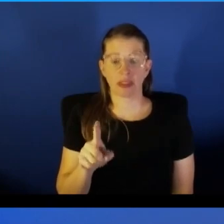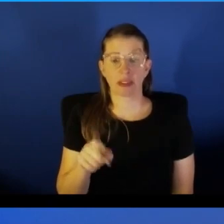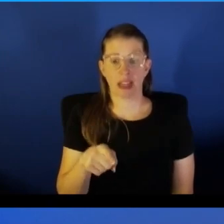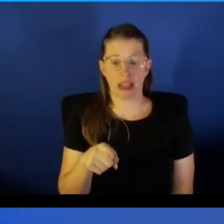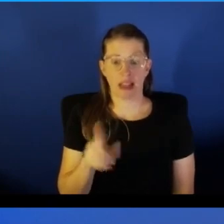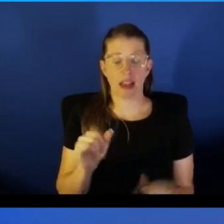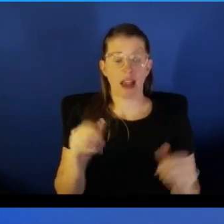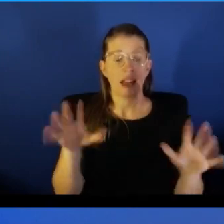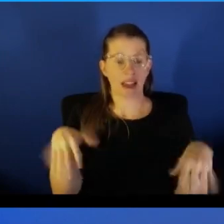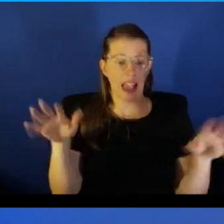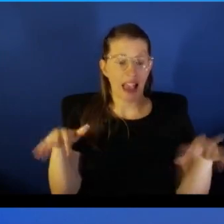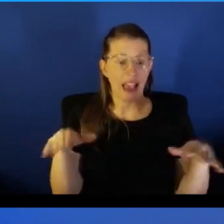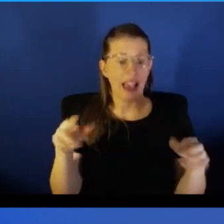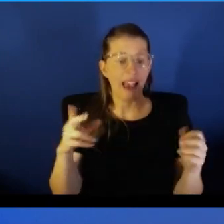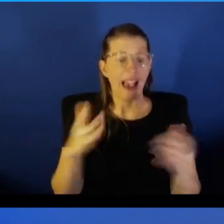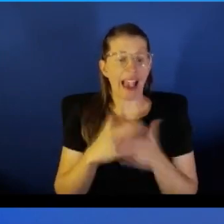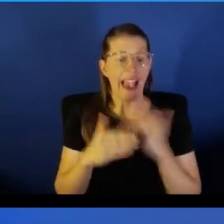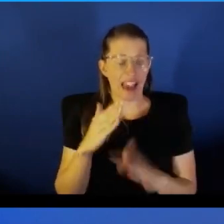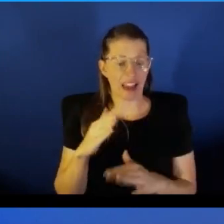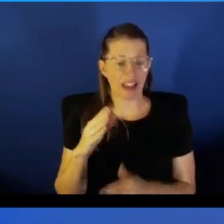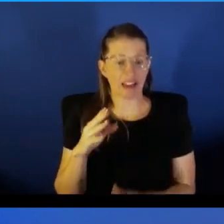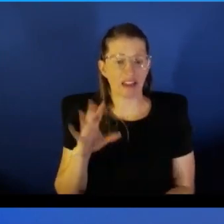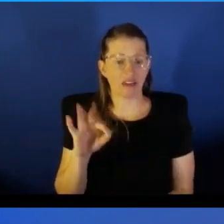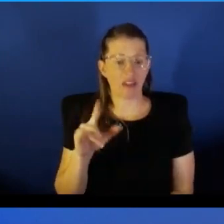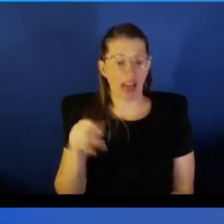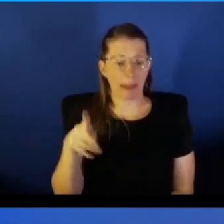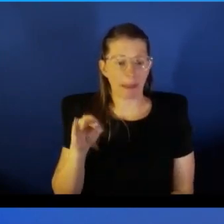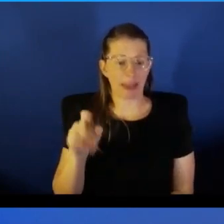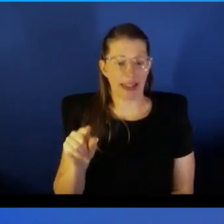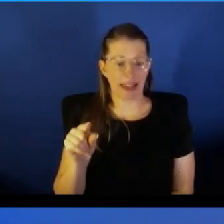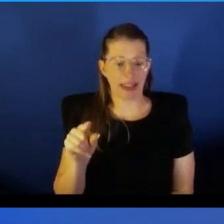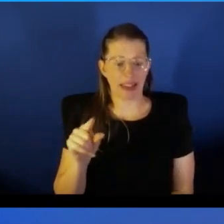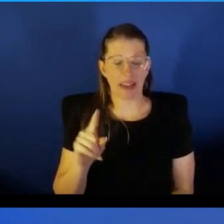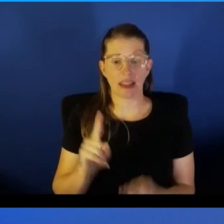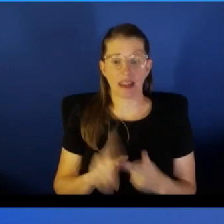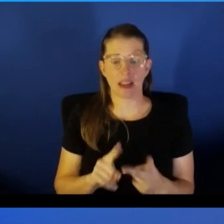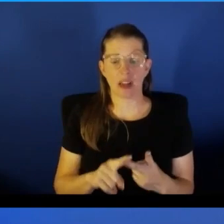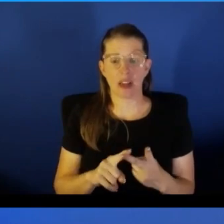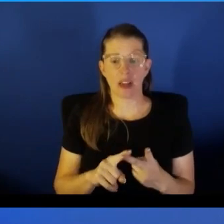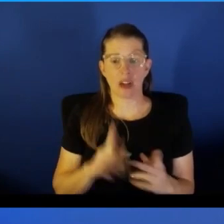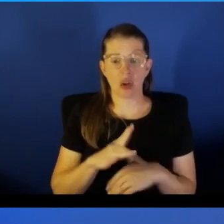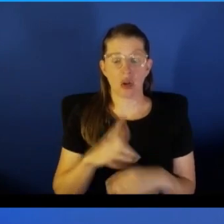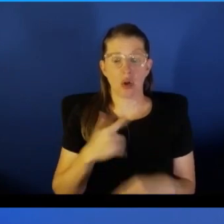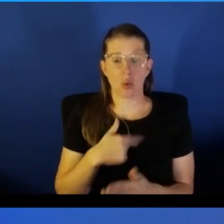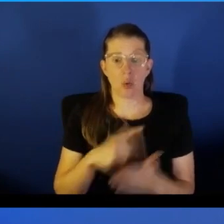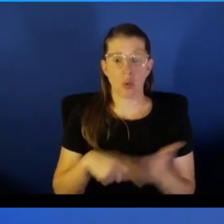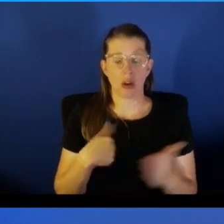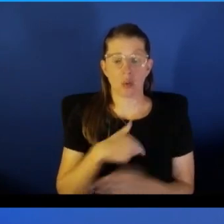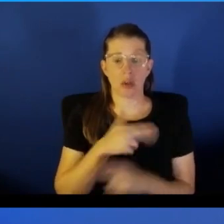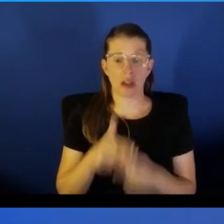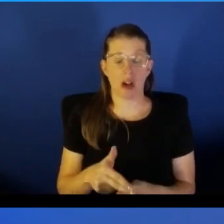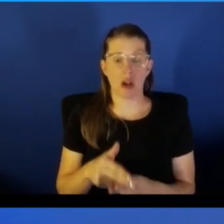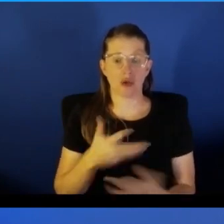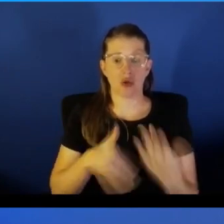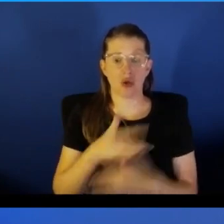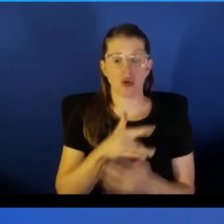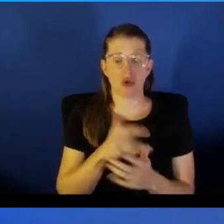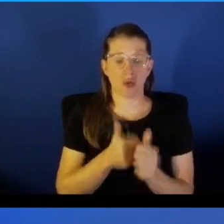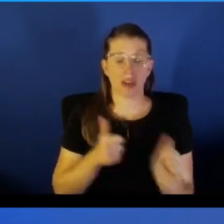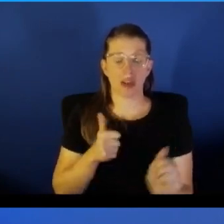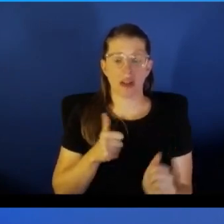hand flapping. One of the biggest things early on too is what we call social reciprocity. And when you're young,